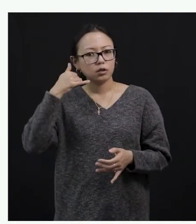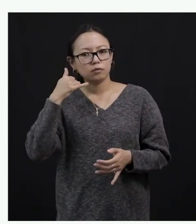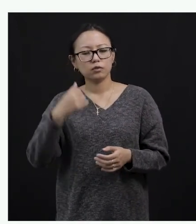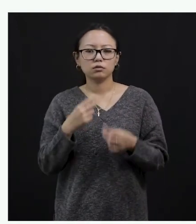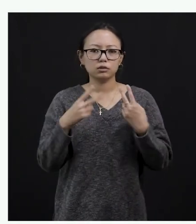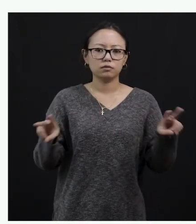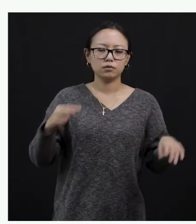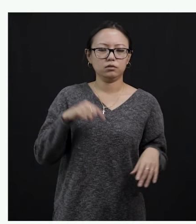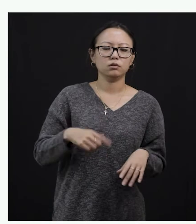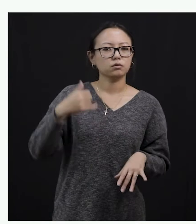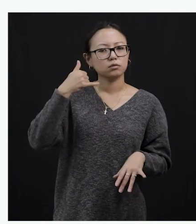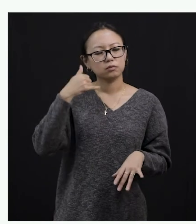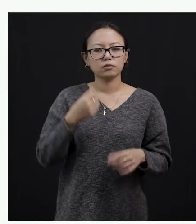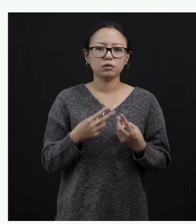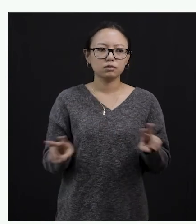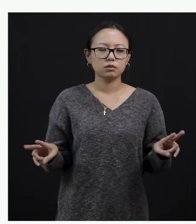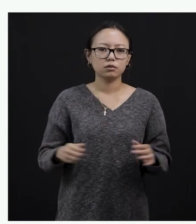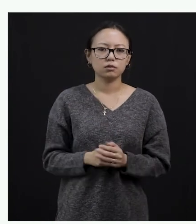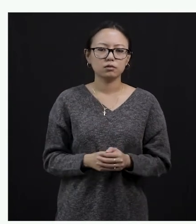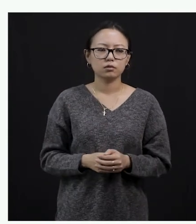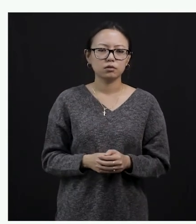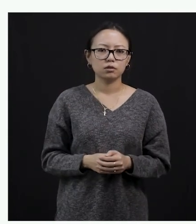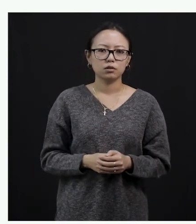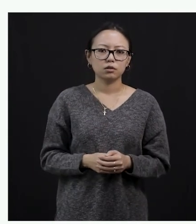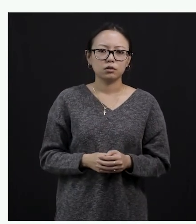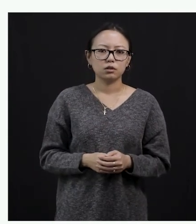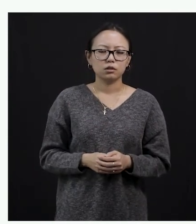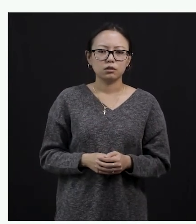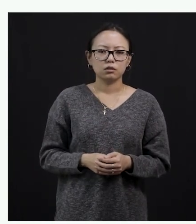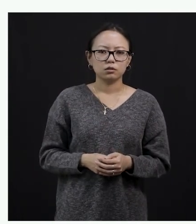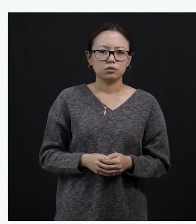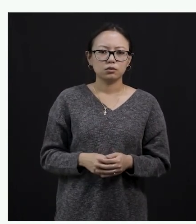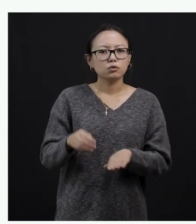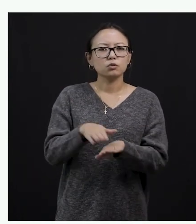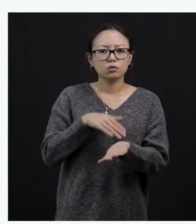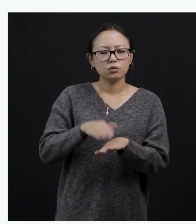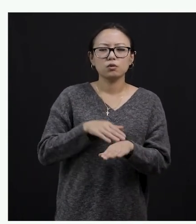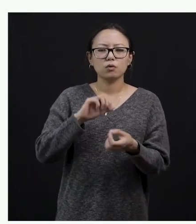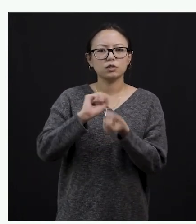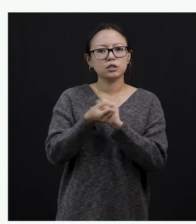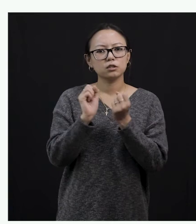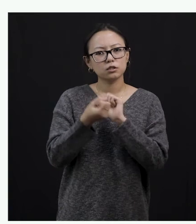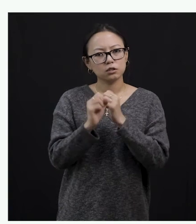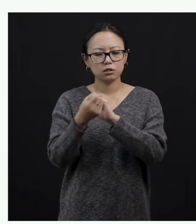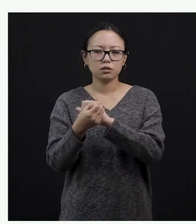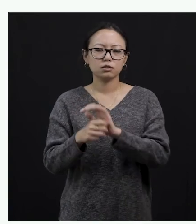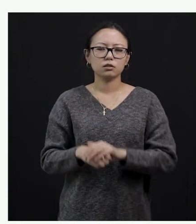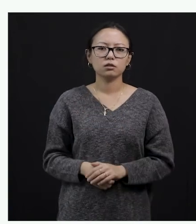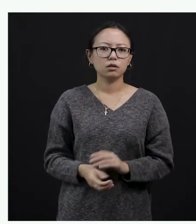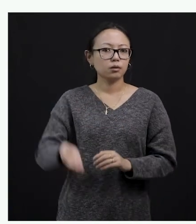with every generation, things are changing, right? See, earlier people, I told you, they